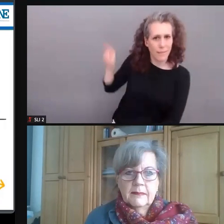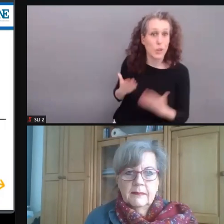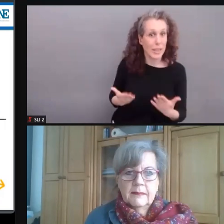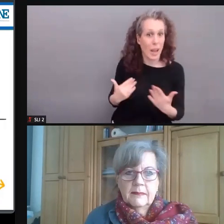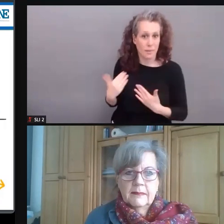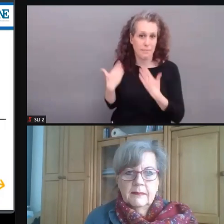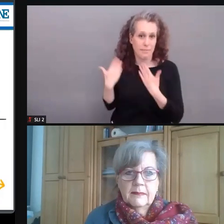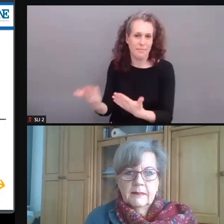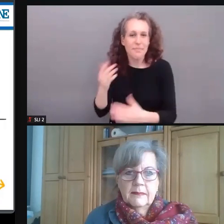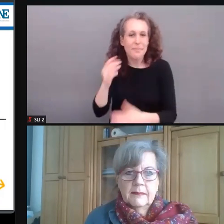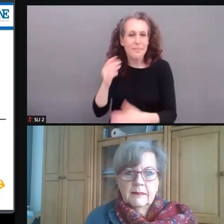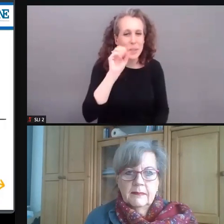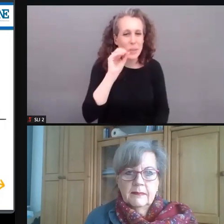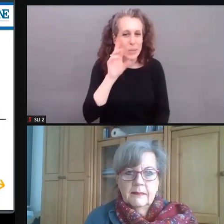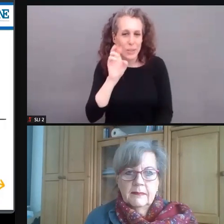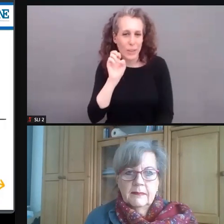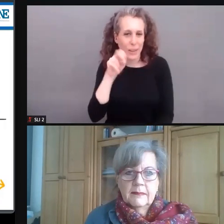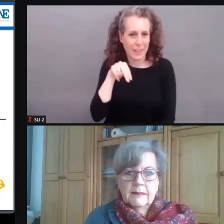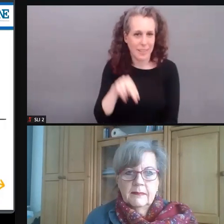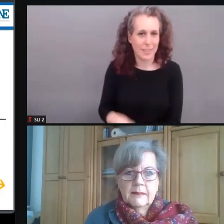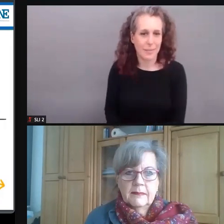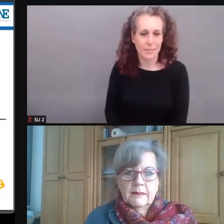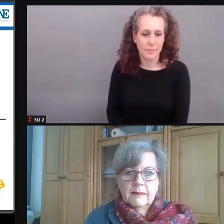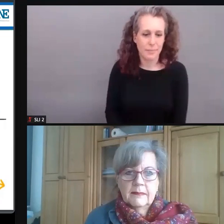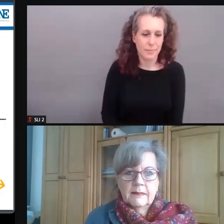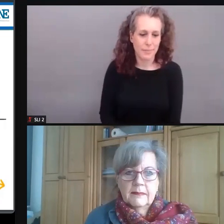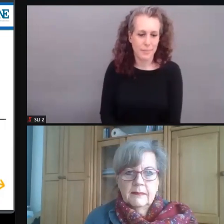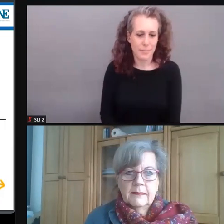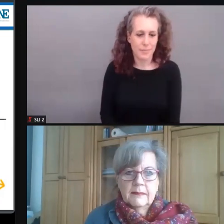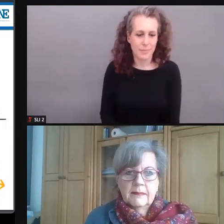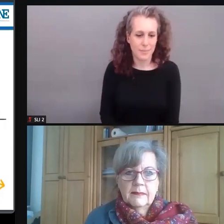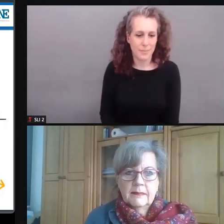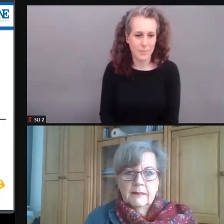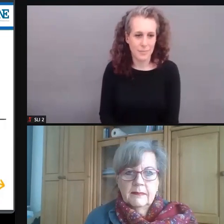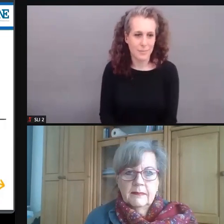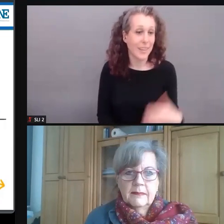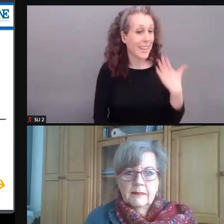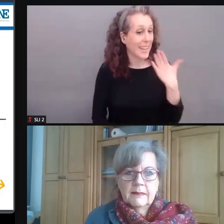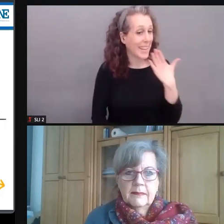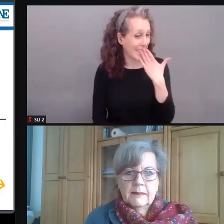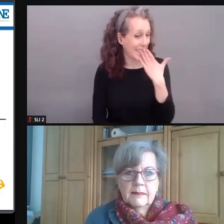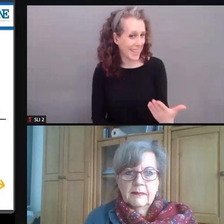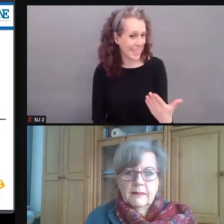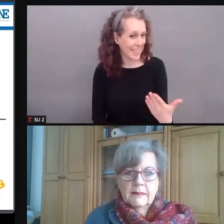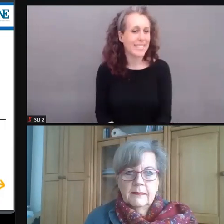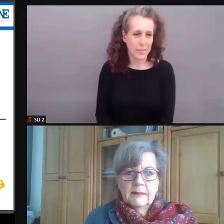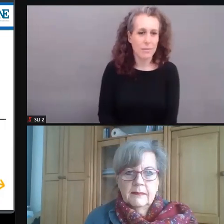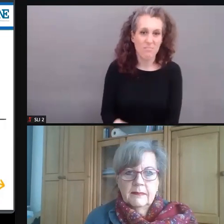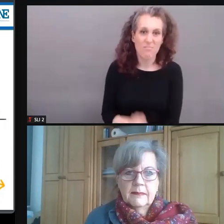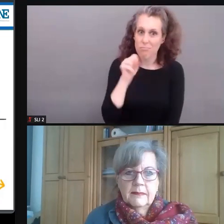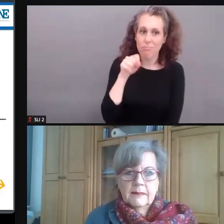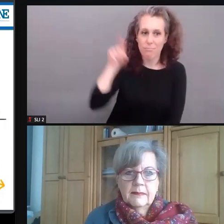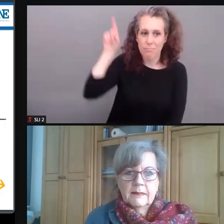to Soren. Thank you, Monica. Yeah, this overview we think is important because